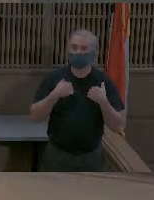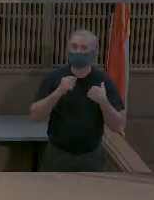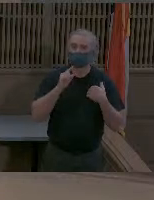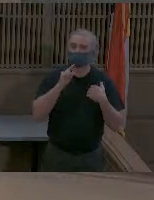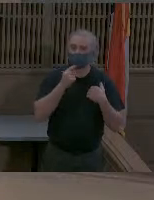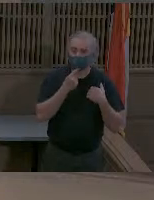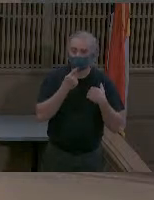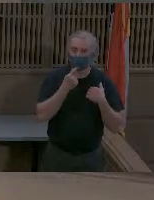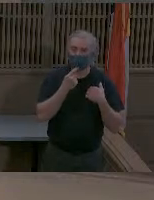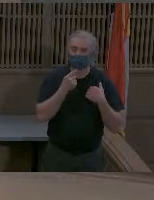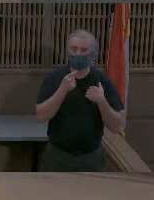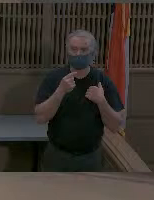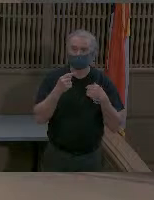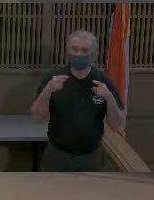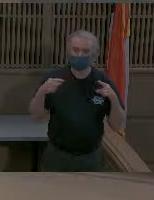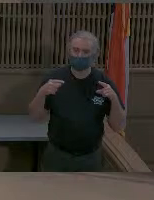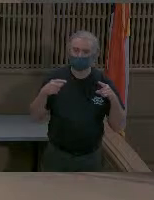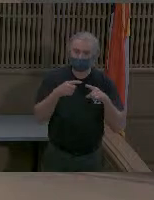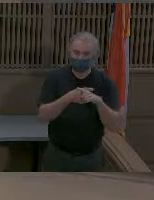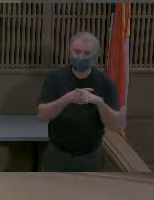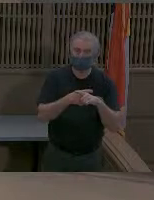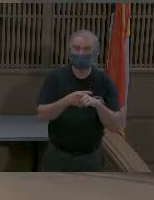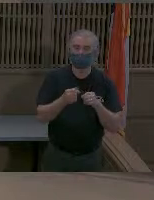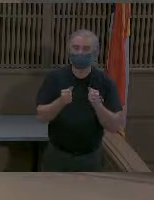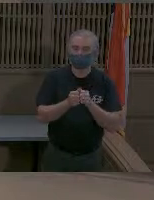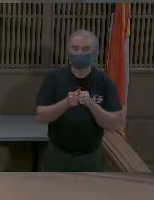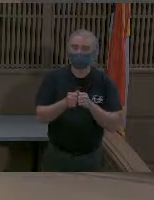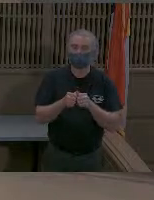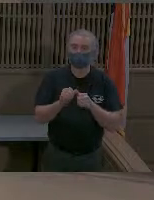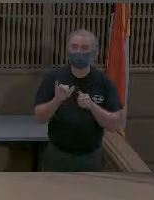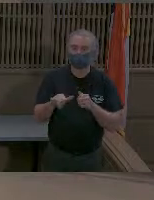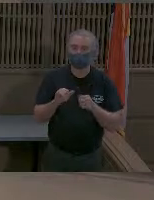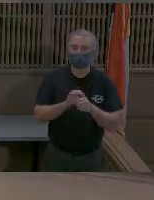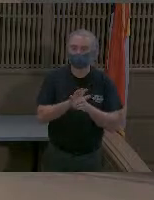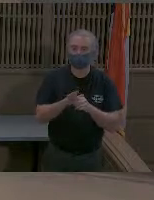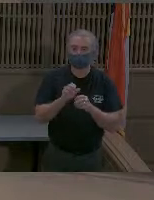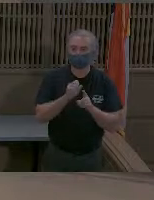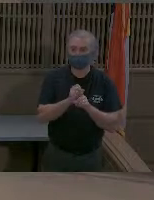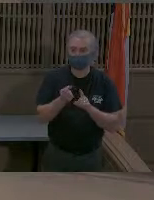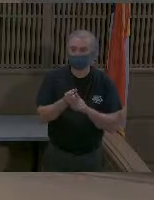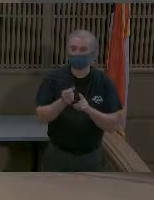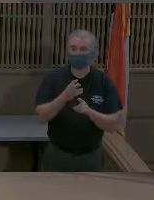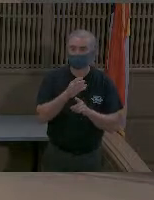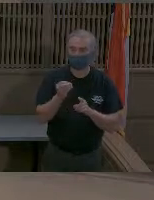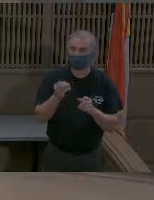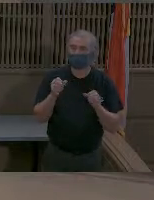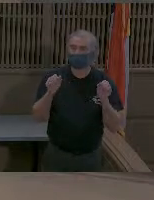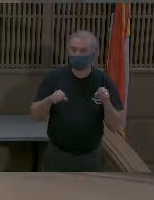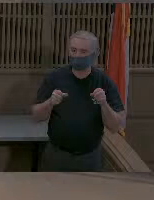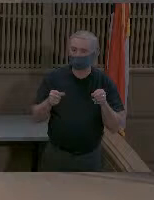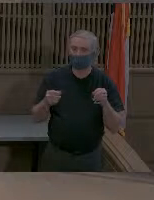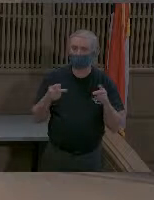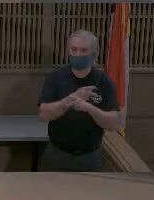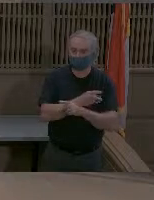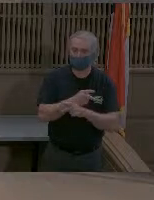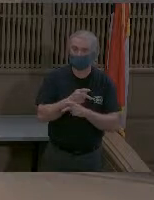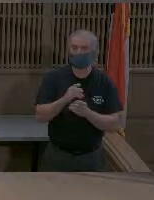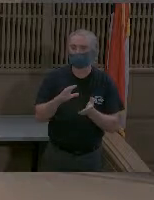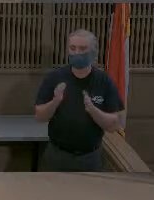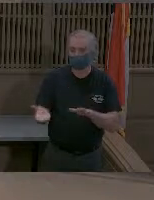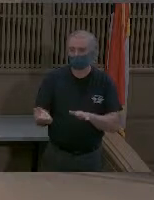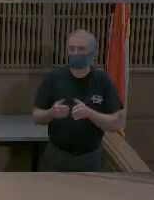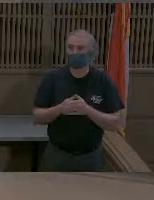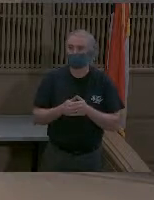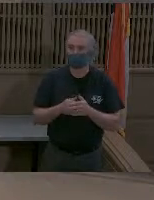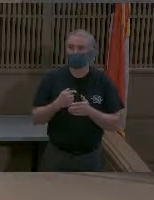from this and death. One of the things that I pride myself on advising people on is facts. And so